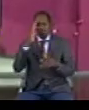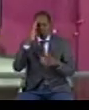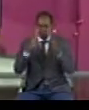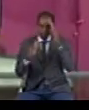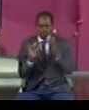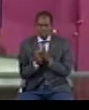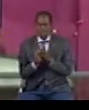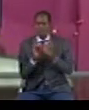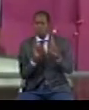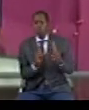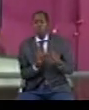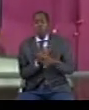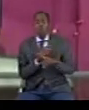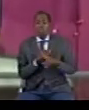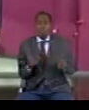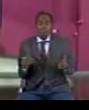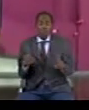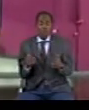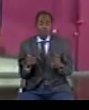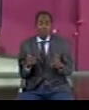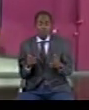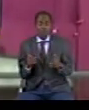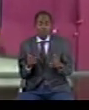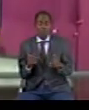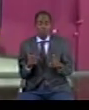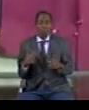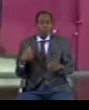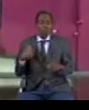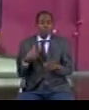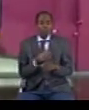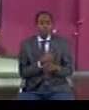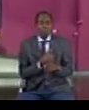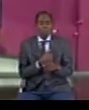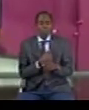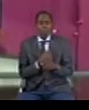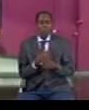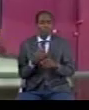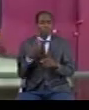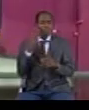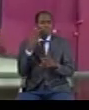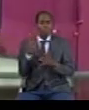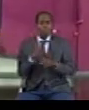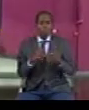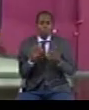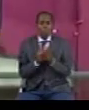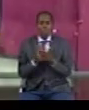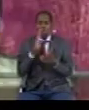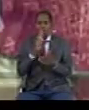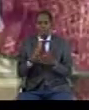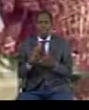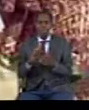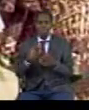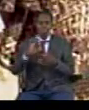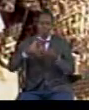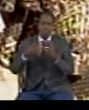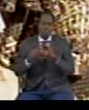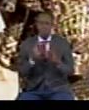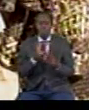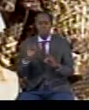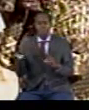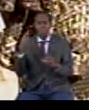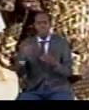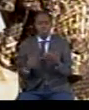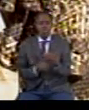for those who say it, we'll be a partaker of their evil. That means those who are mutilating the gospel and interpreting the gospel in such a way